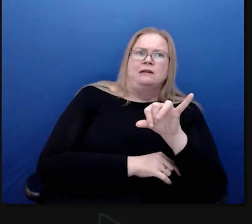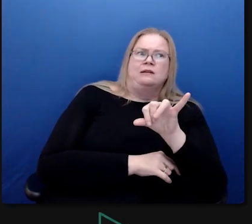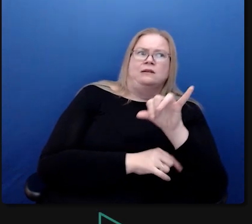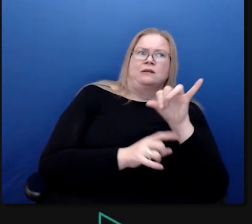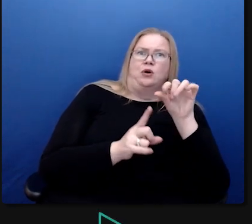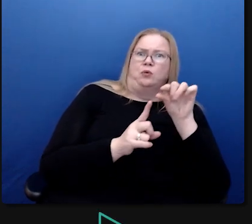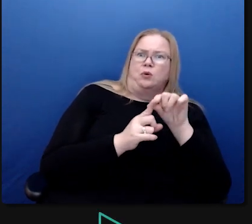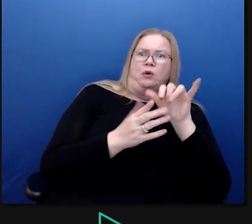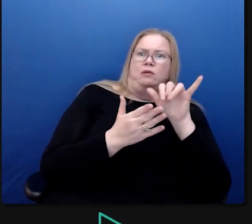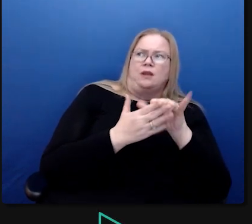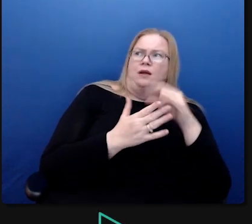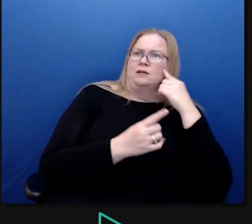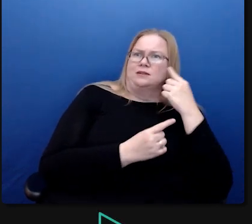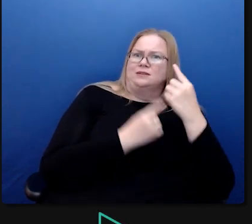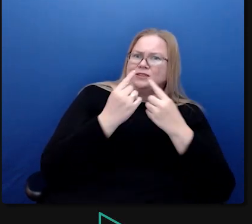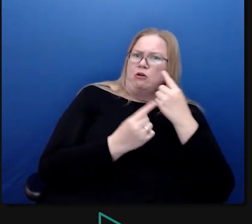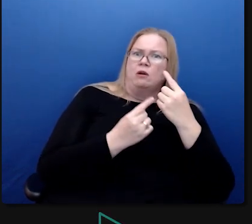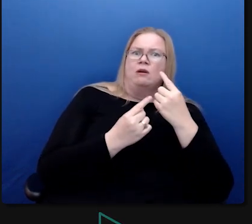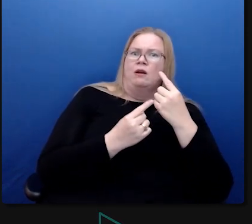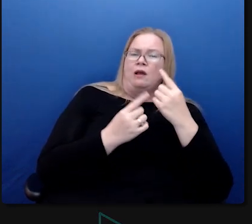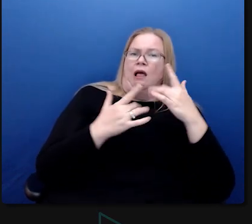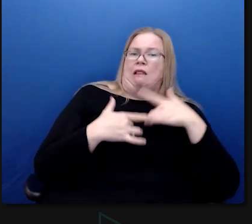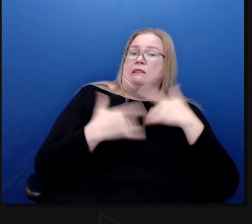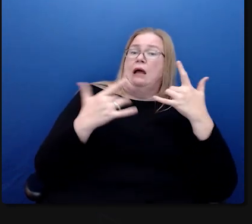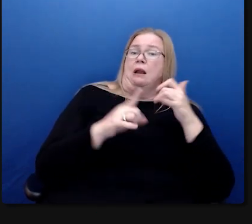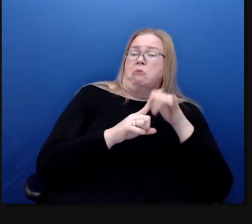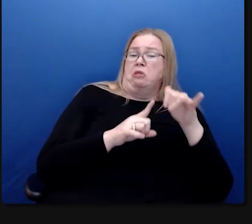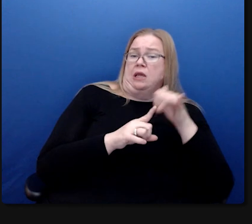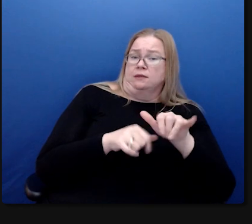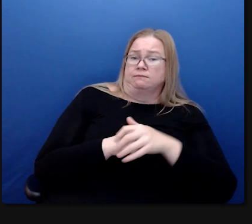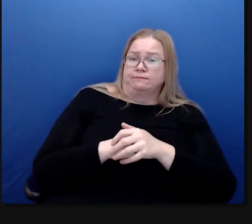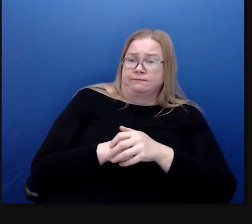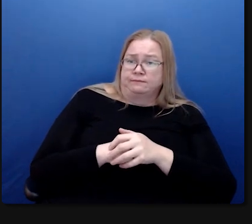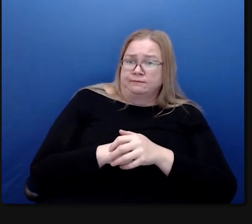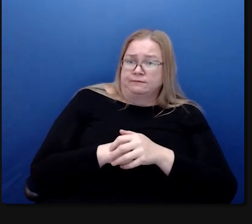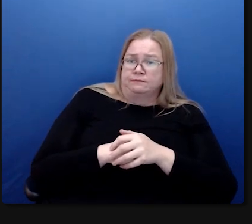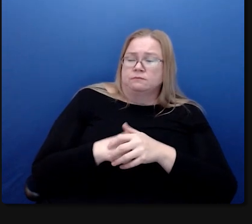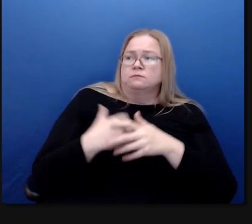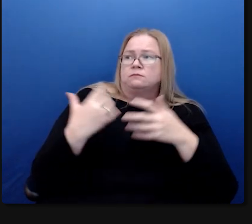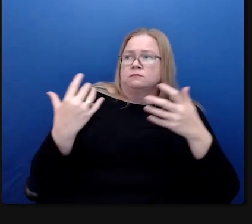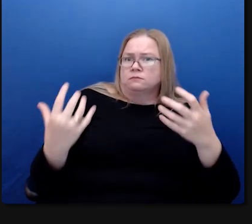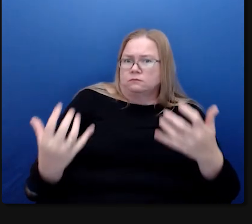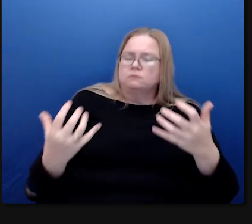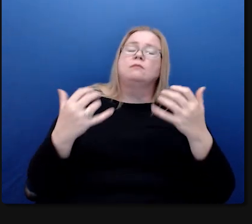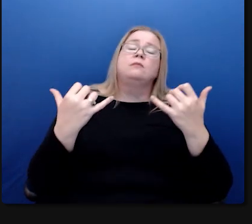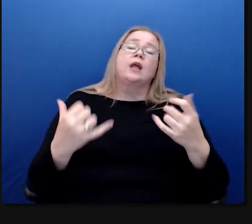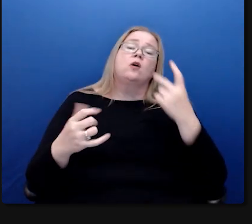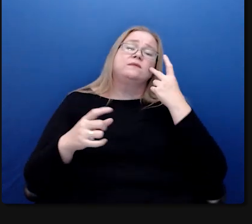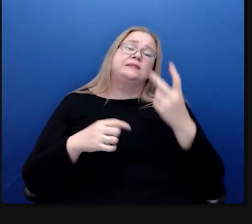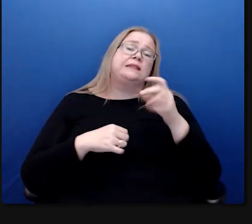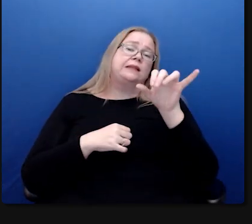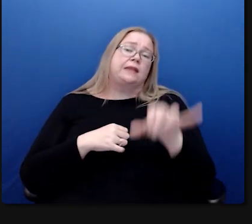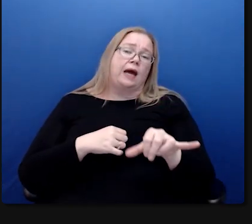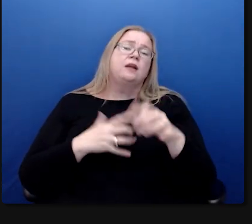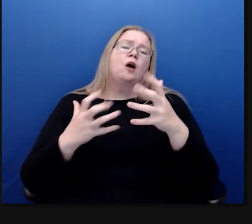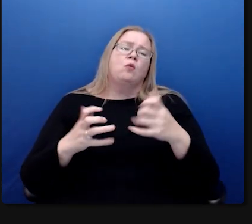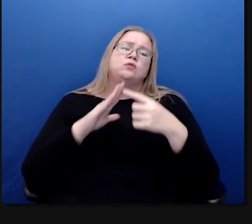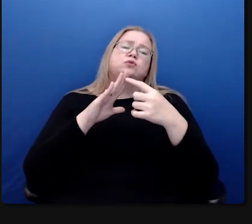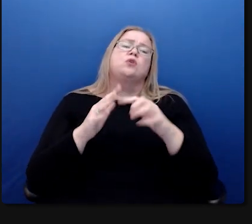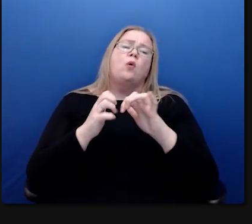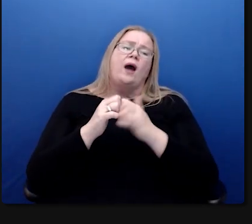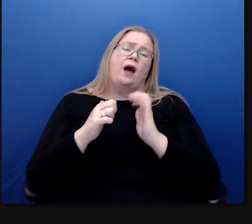story. Back in 2015, I was working with the team, with our engineering team and also our language team. And